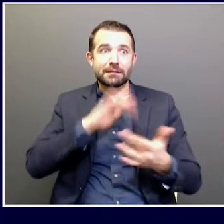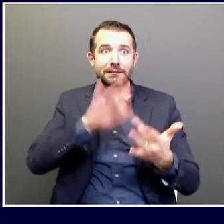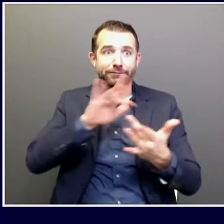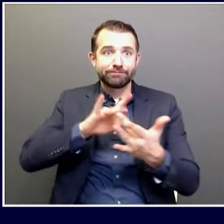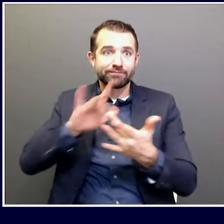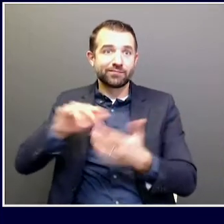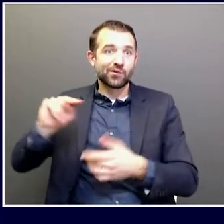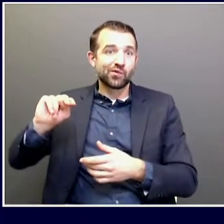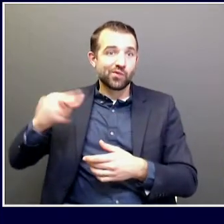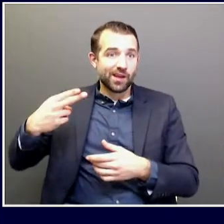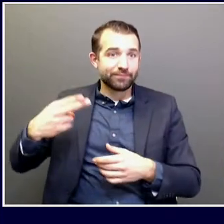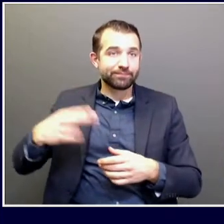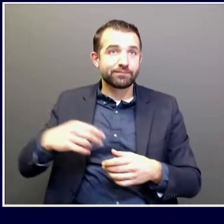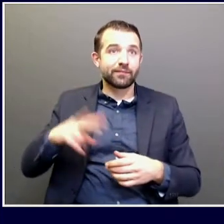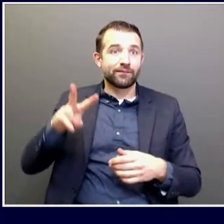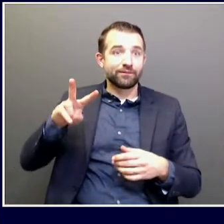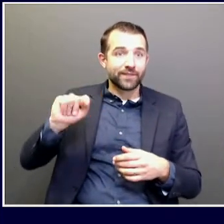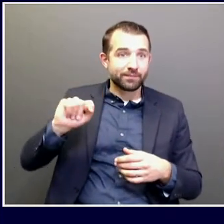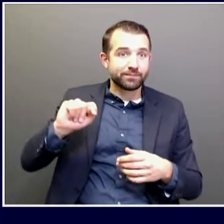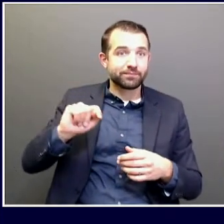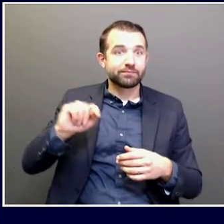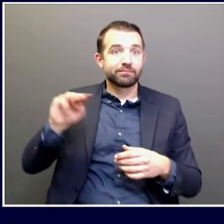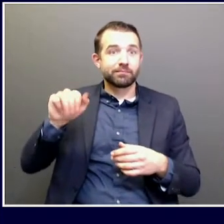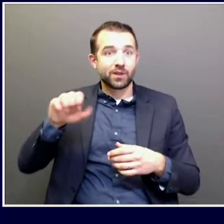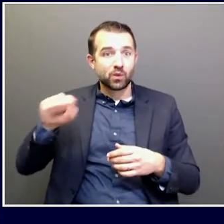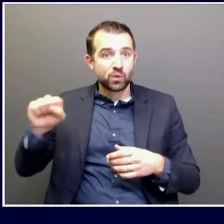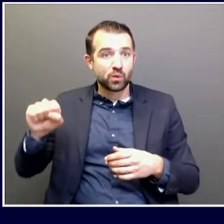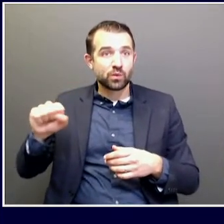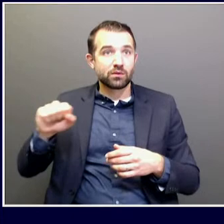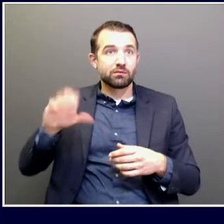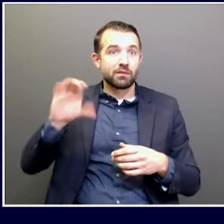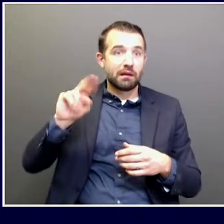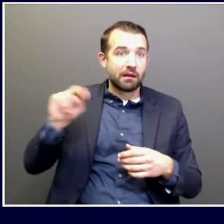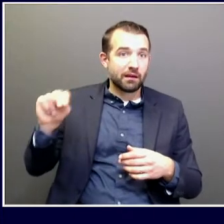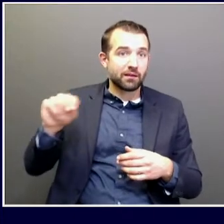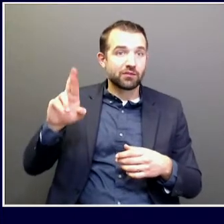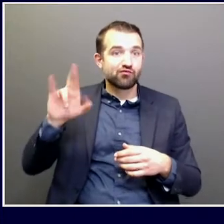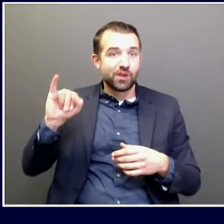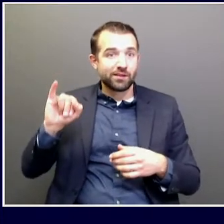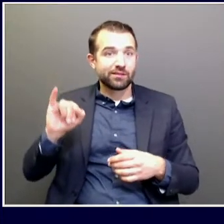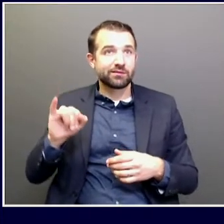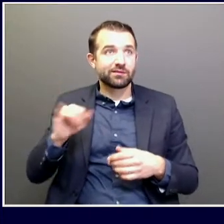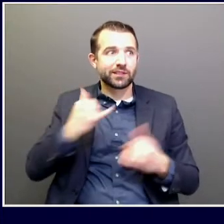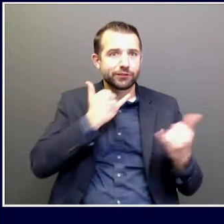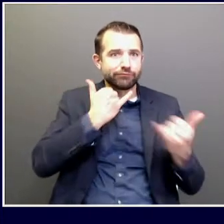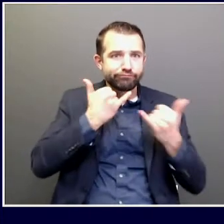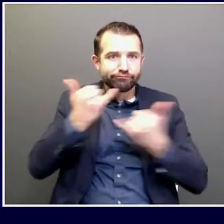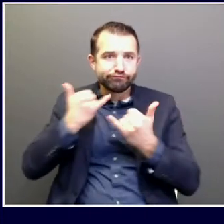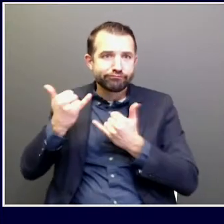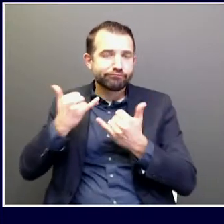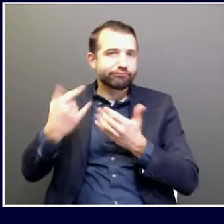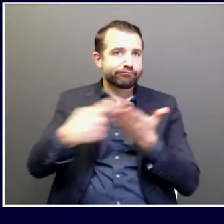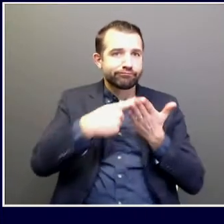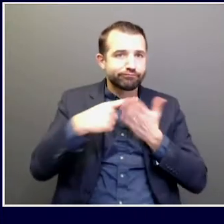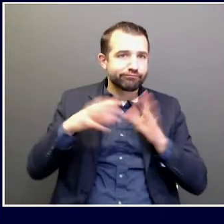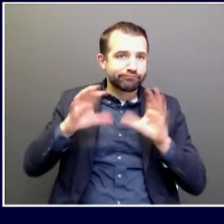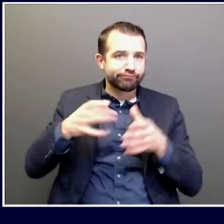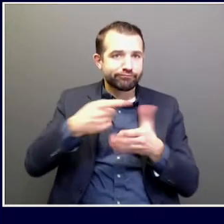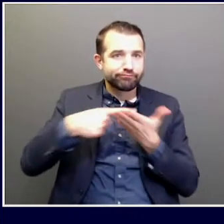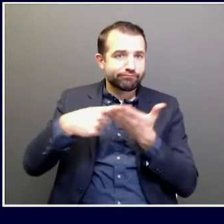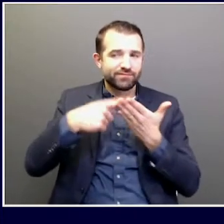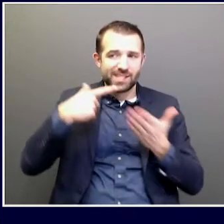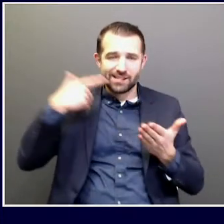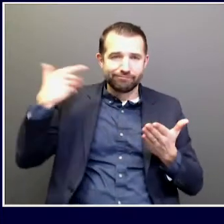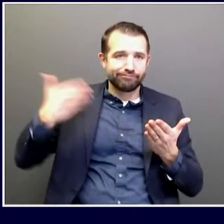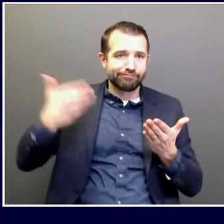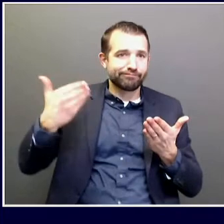nothing of Massachusetts, Connecticut, Rhode Island, we're on the phone quite often as a group of public health practitioners to talk about trends that